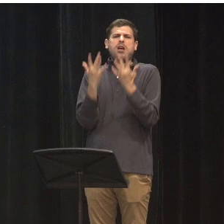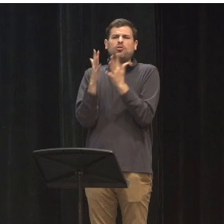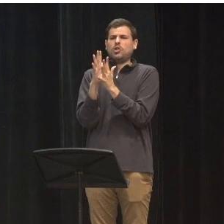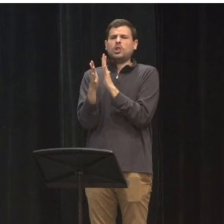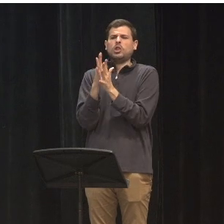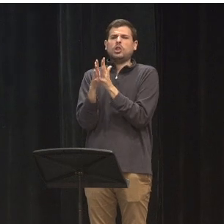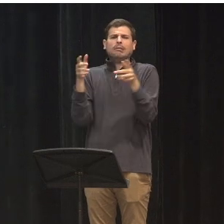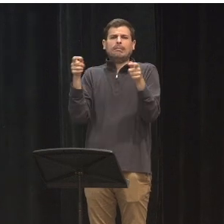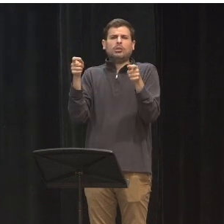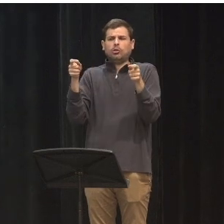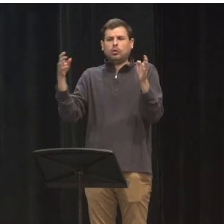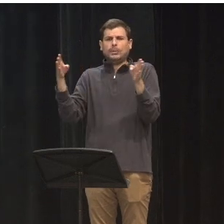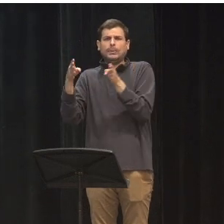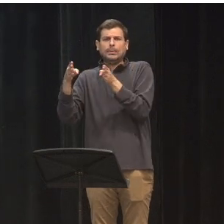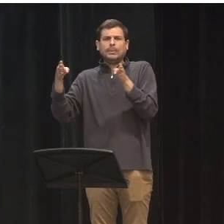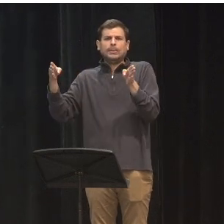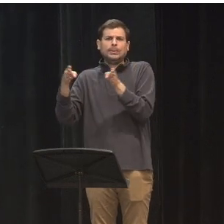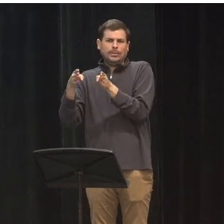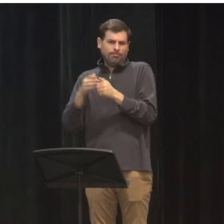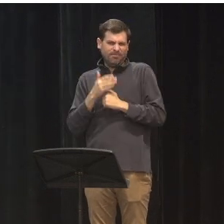those narrowed paths. Thank you.